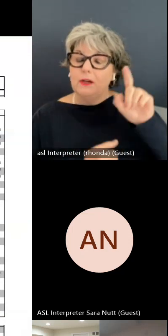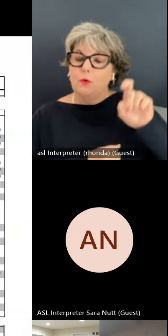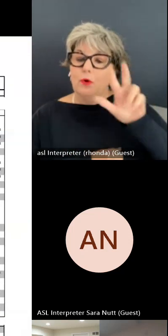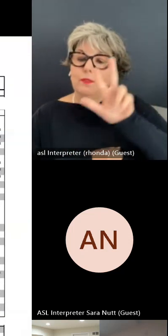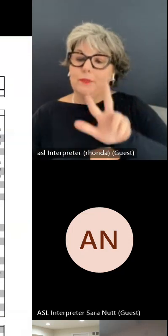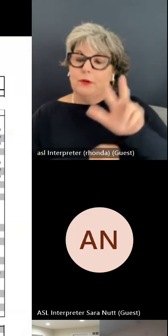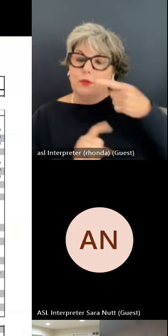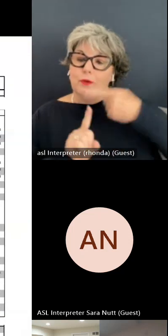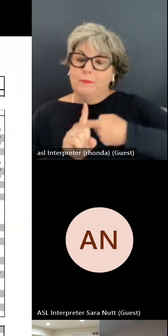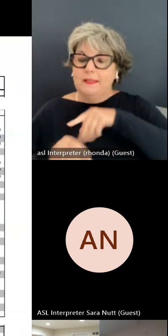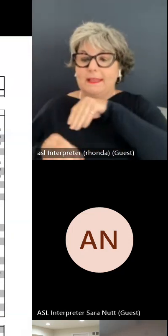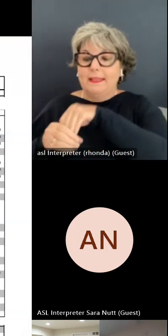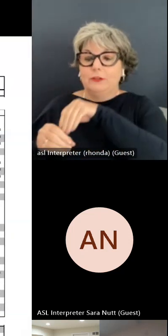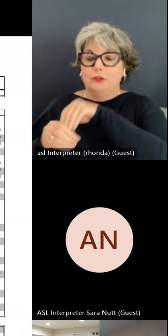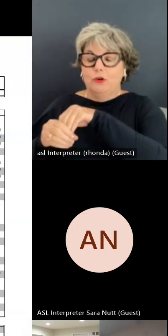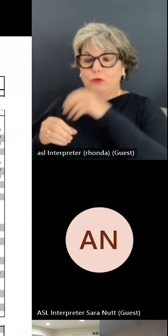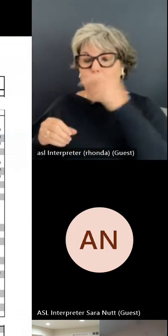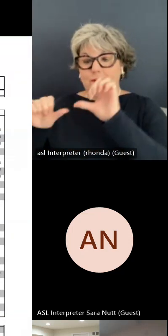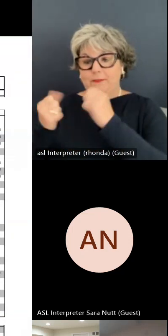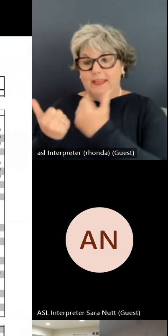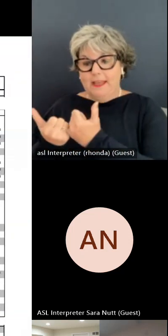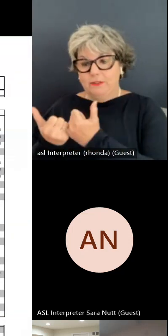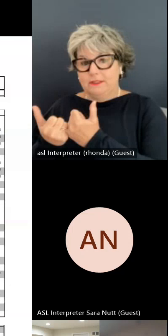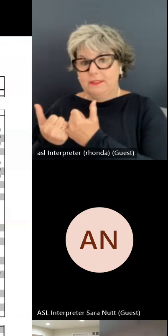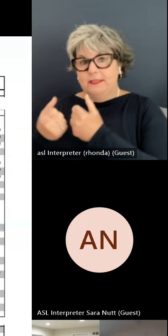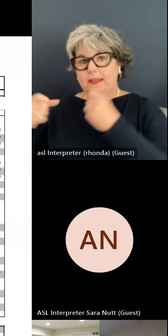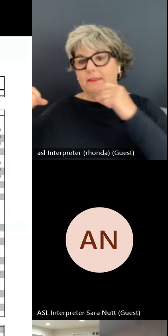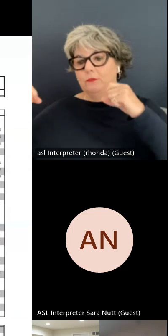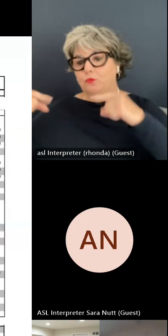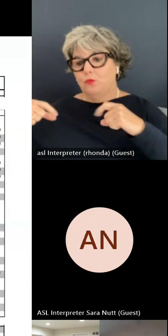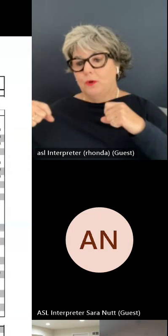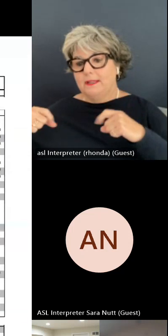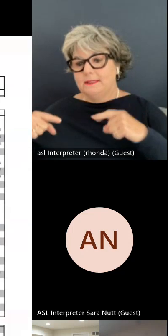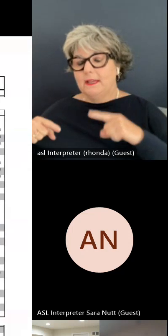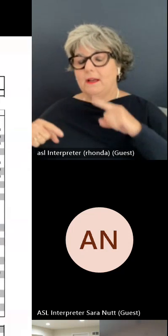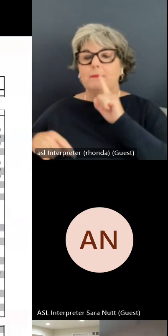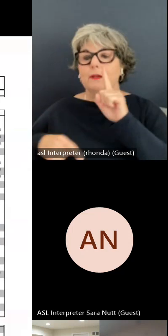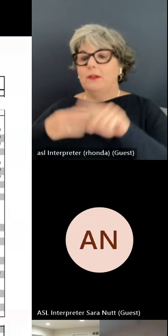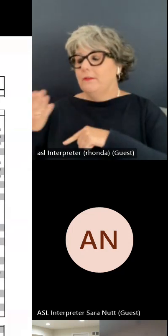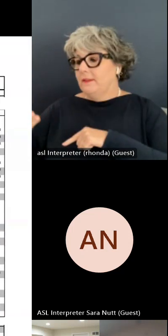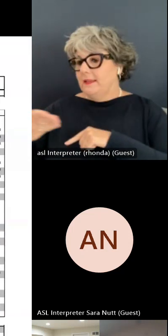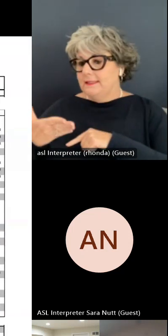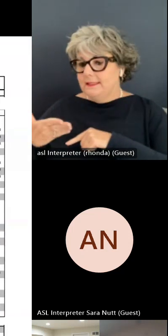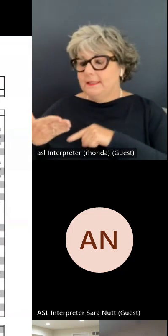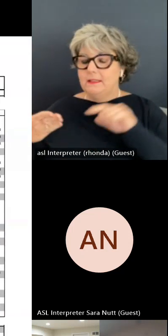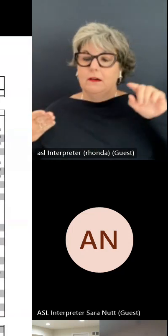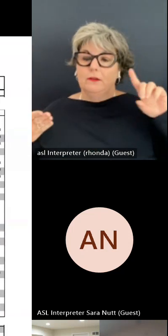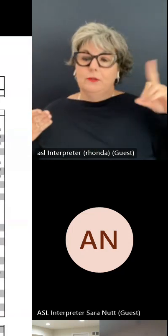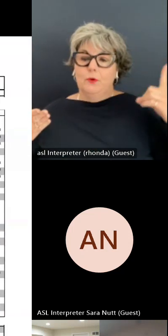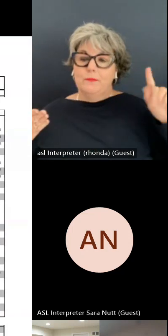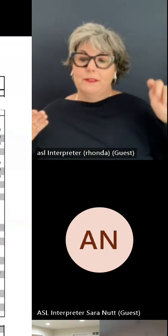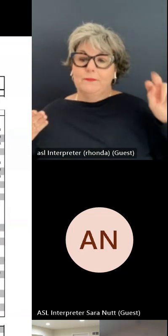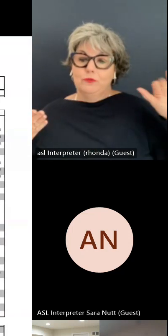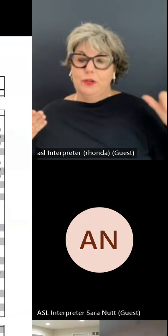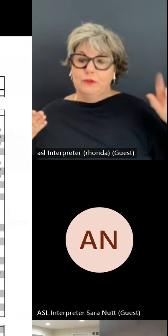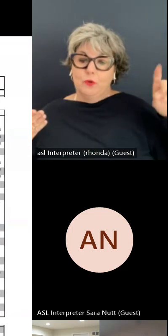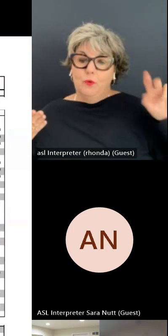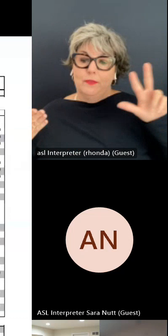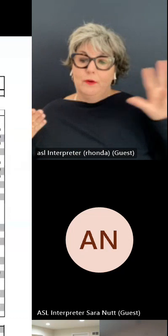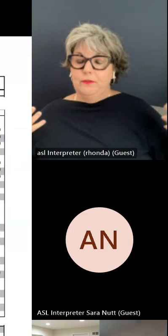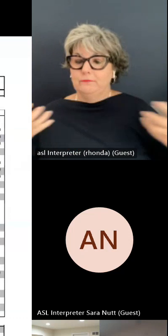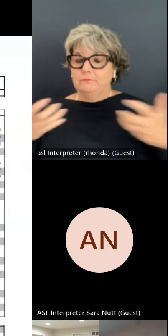for their own internal purposes and to reconcile and make sure that what they see on the Treasury generated 133s is